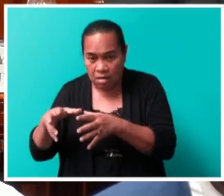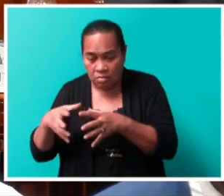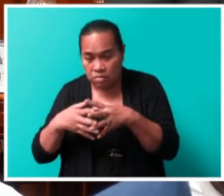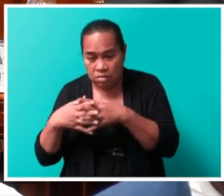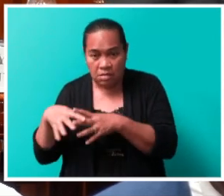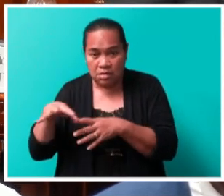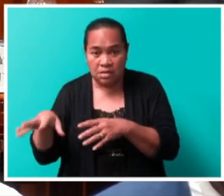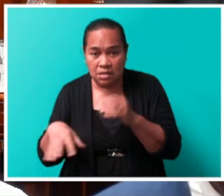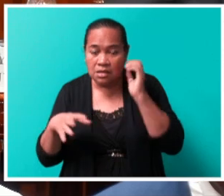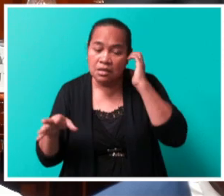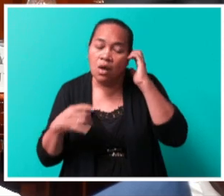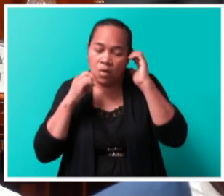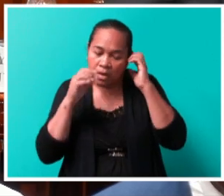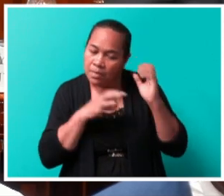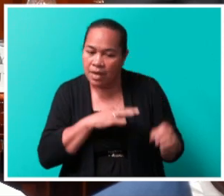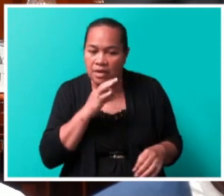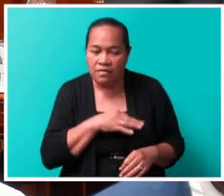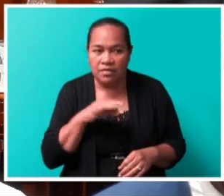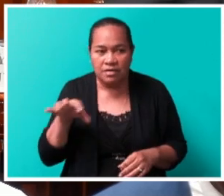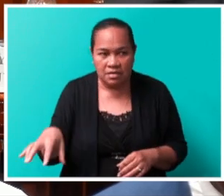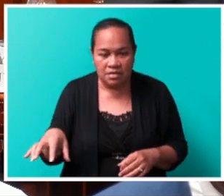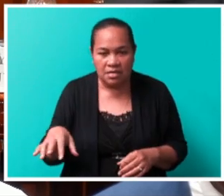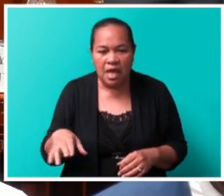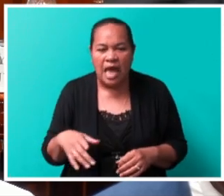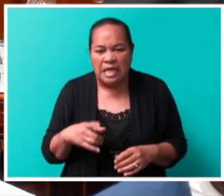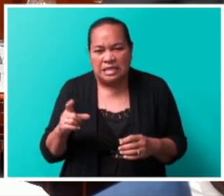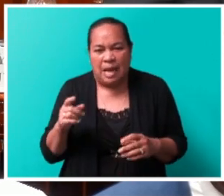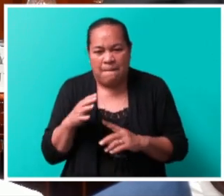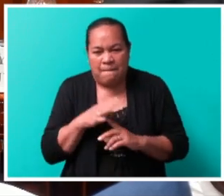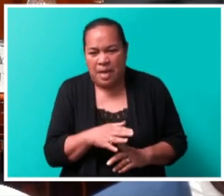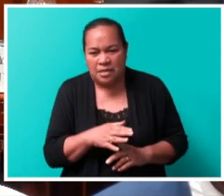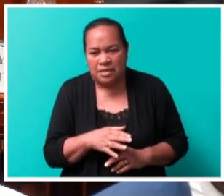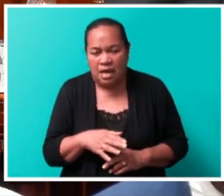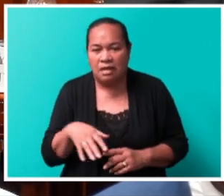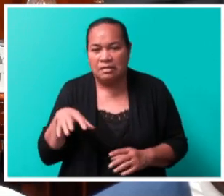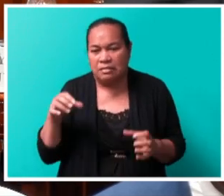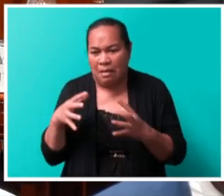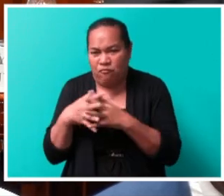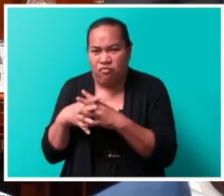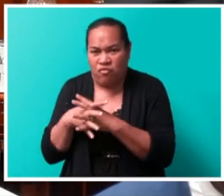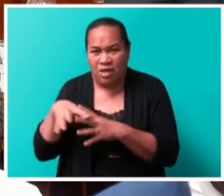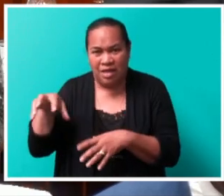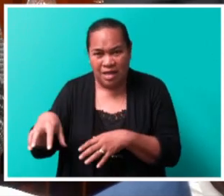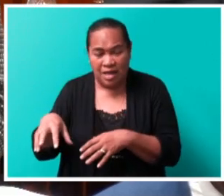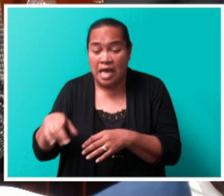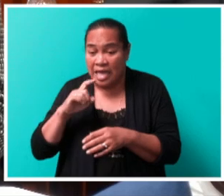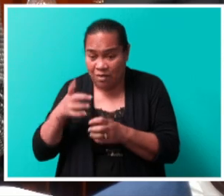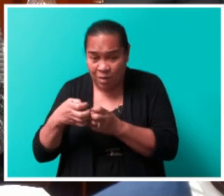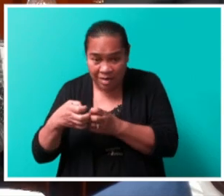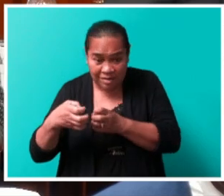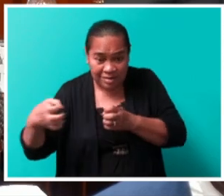the breadth of economic benefit, and places pressure on destinations already near capacity. This expansion